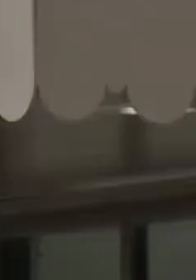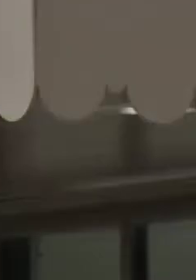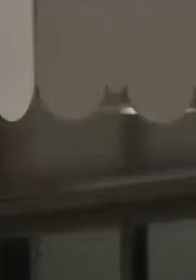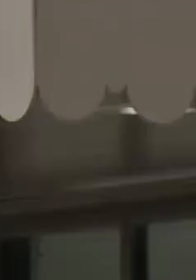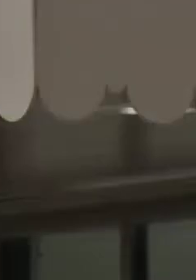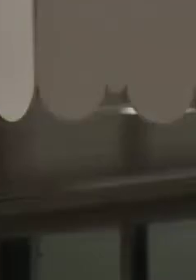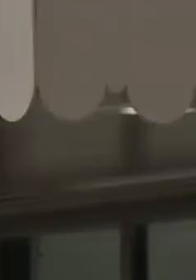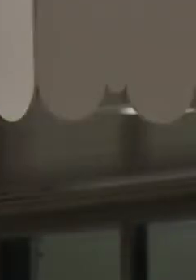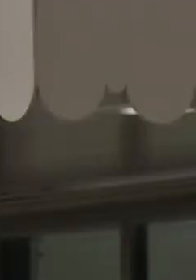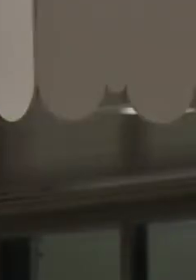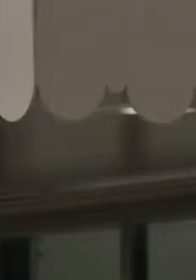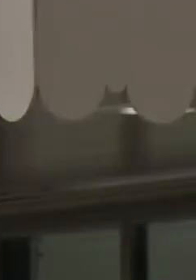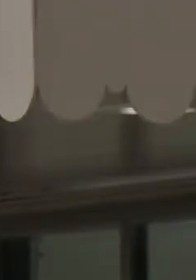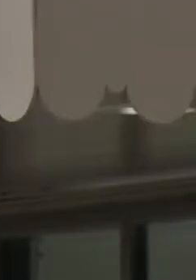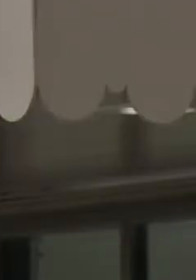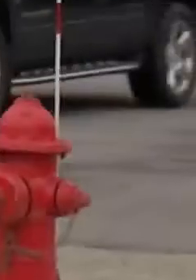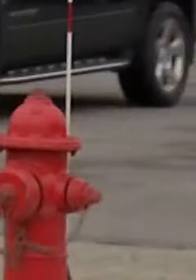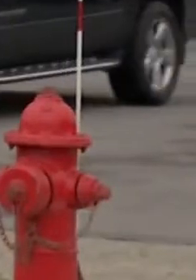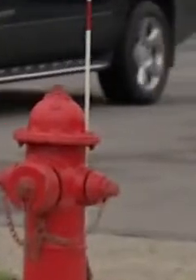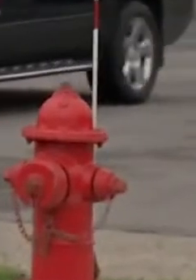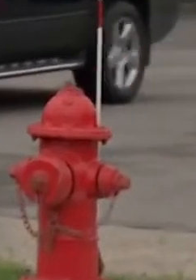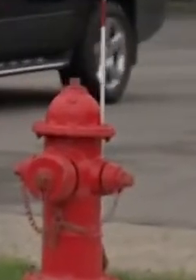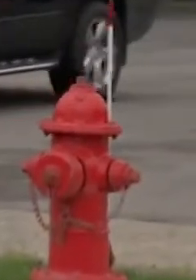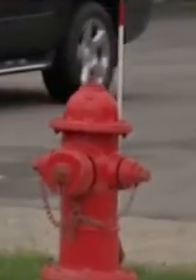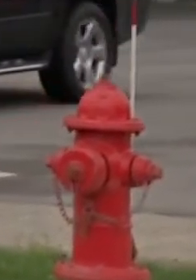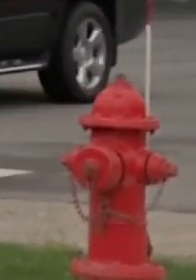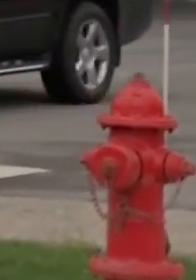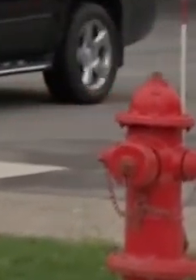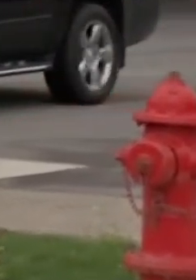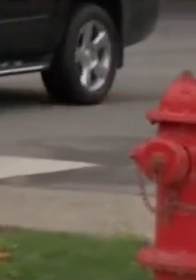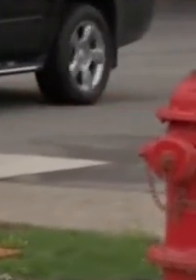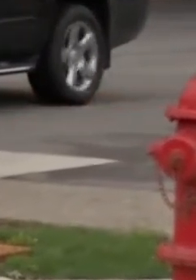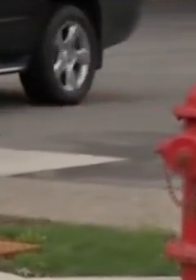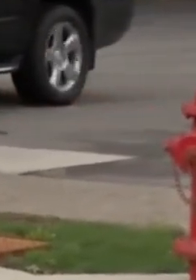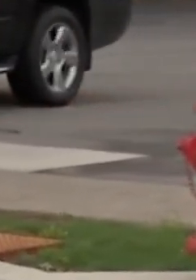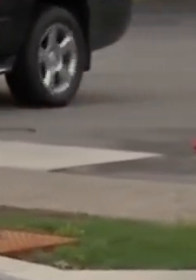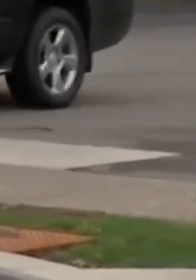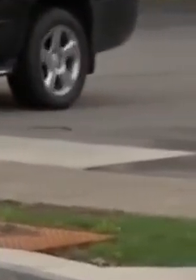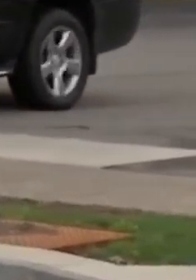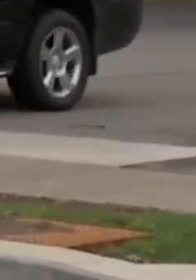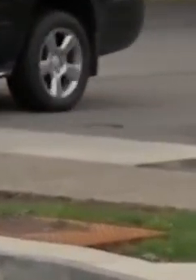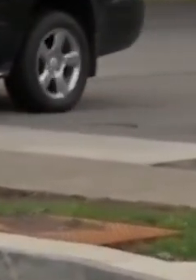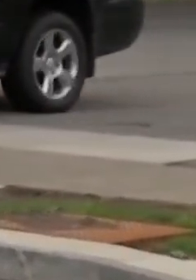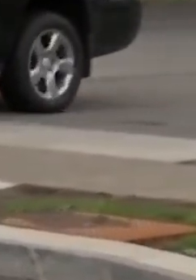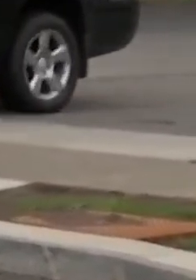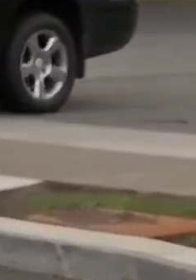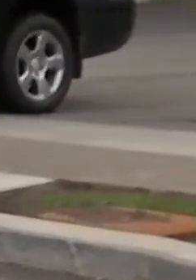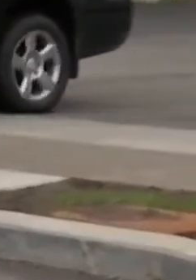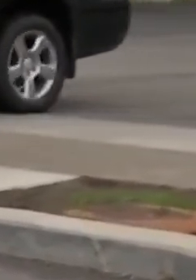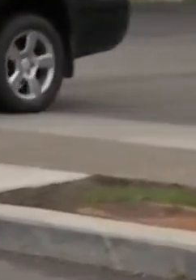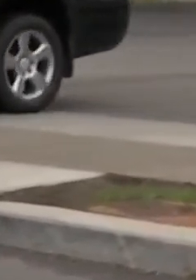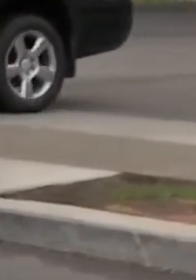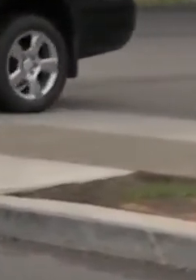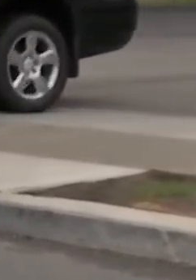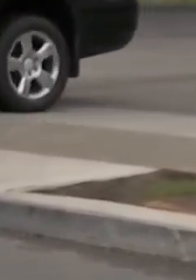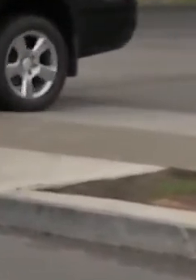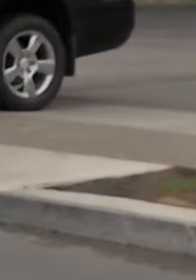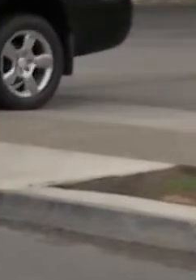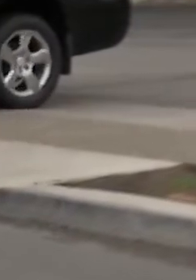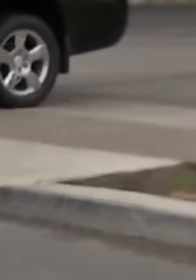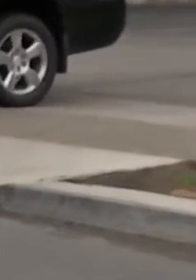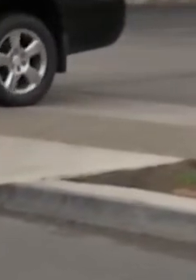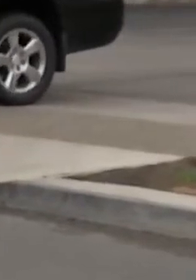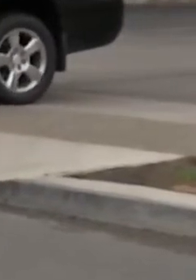Buffalo's Northland Workforce Training Center. Media was denied access to ask in-person questions, but Cuomo did take a small handful